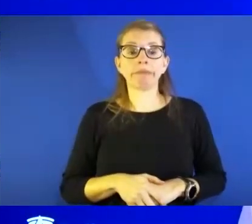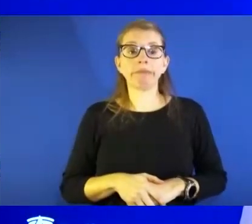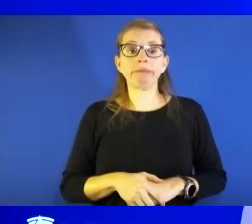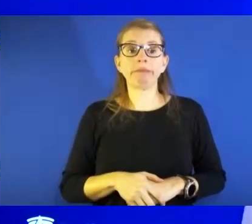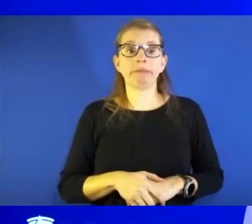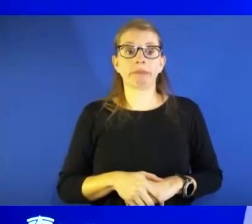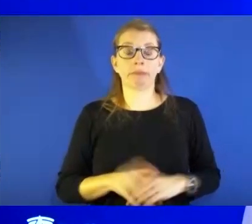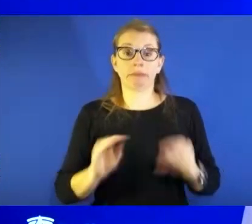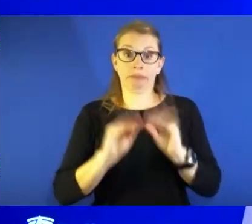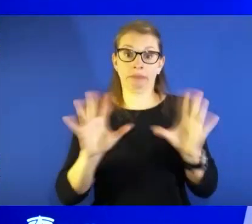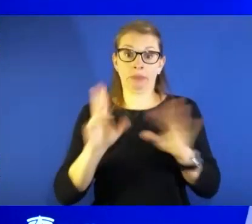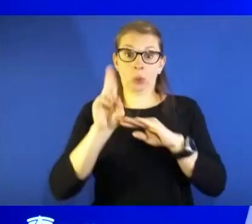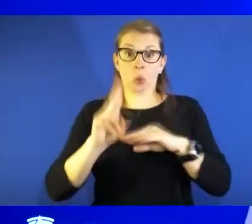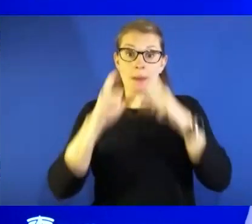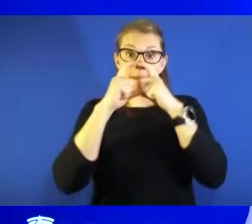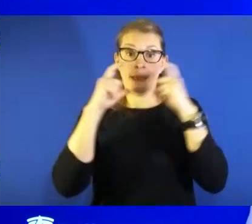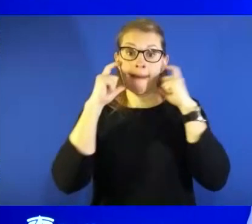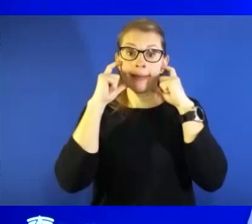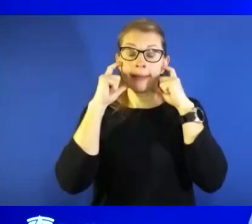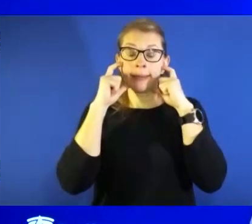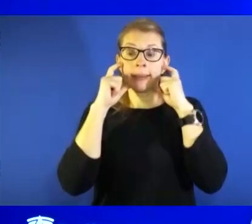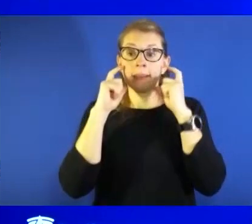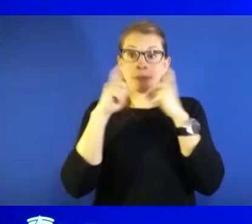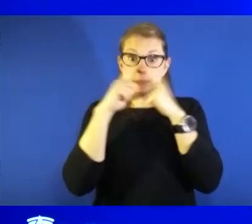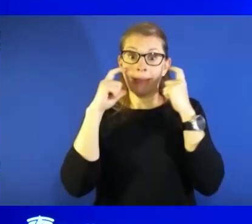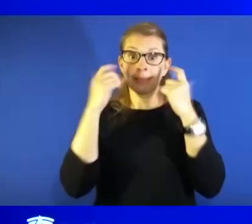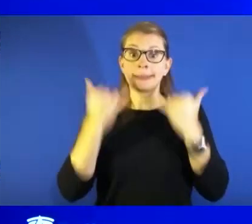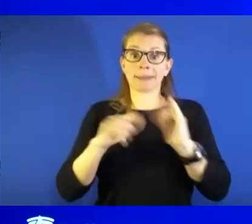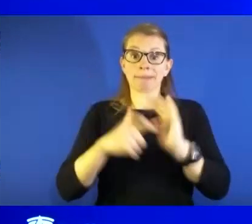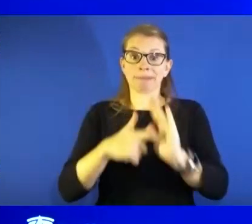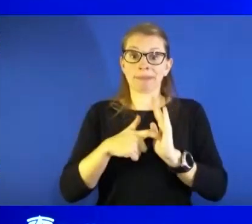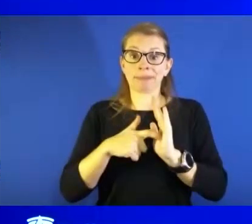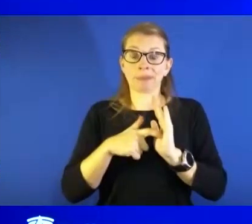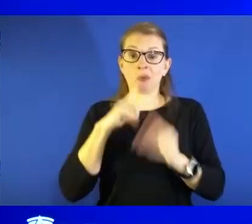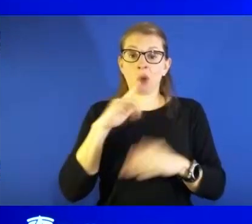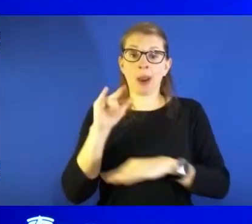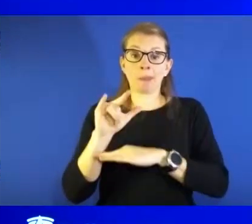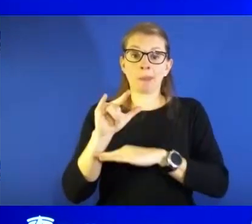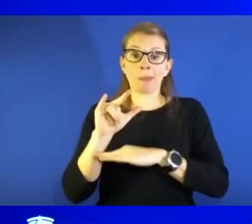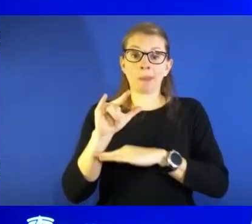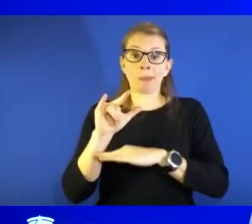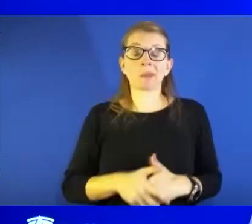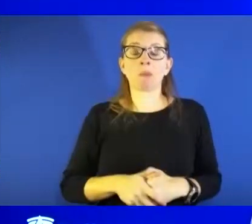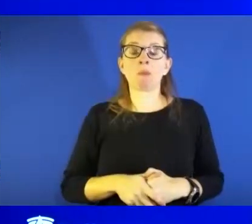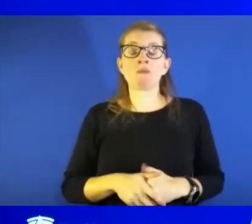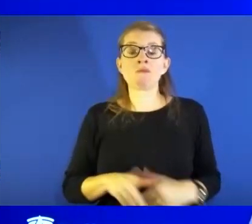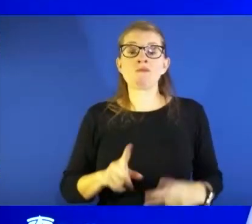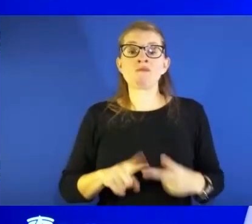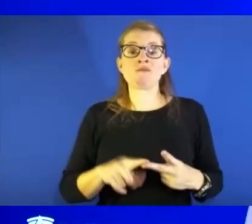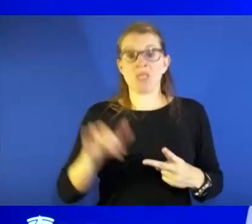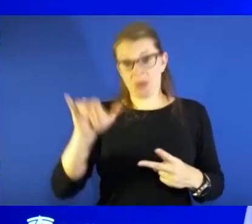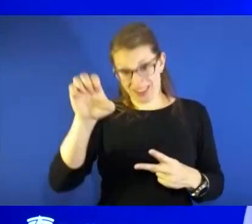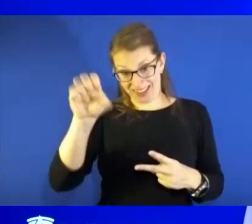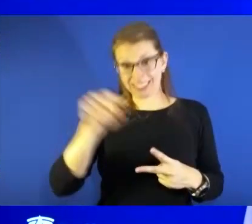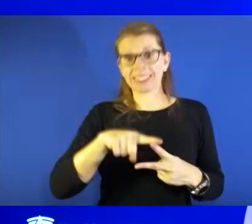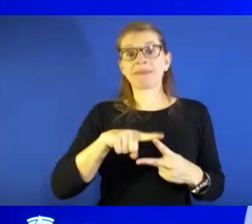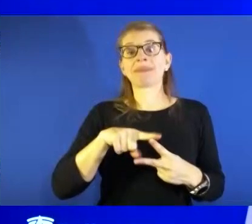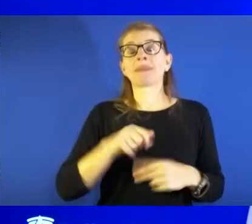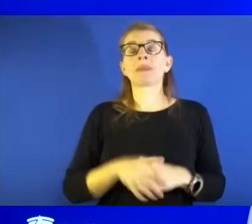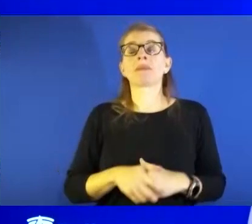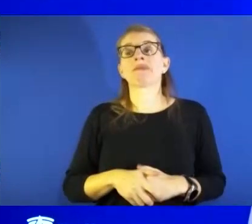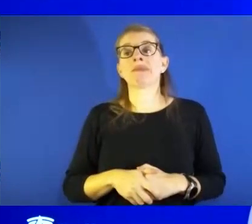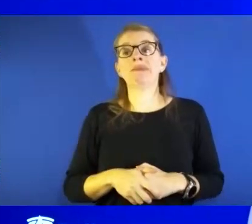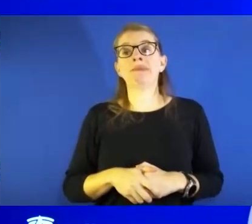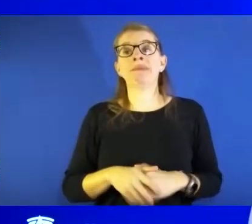a mask. Masking is still mandatory in those places, so I would say yes. But I think